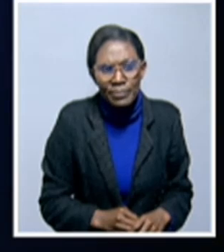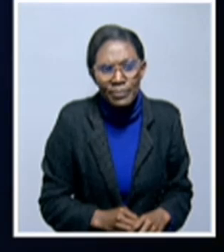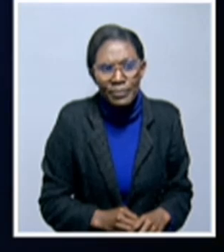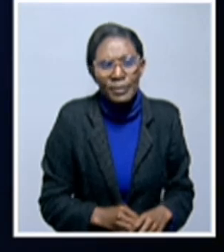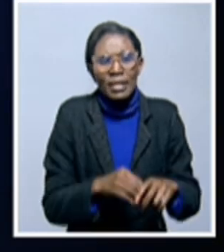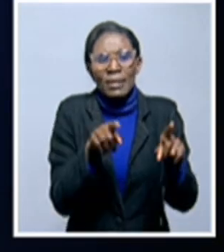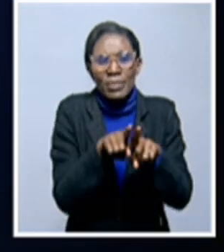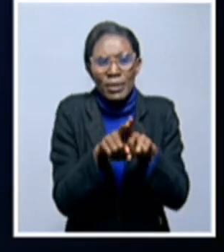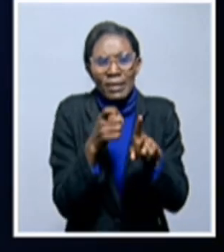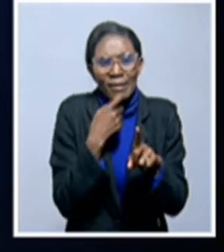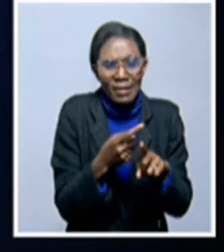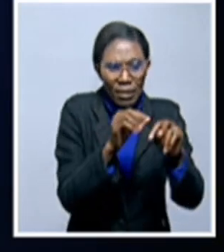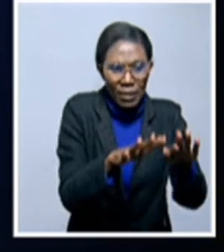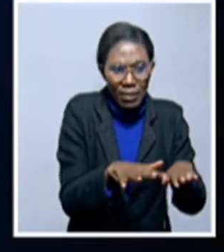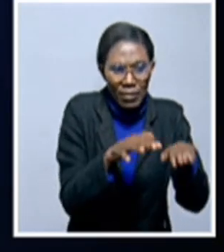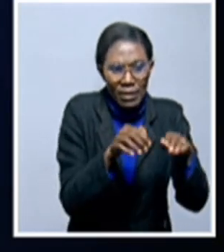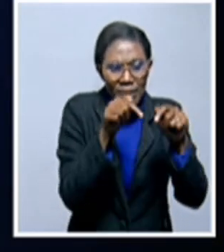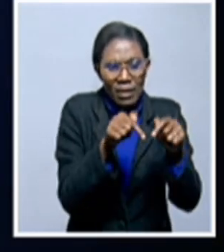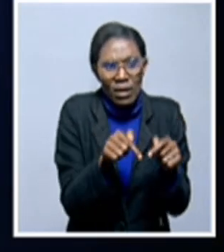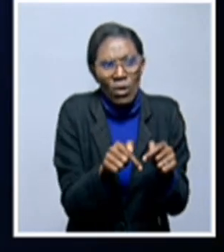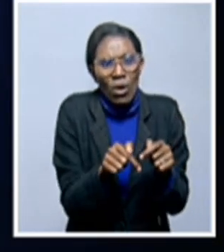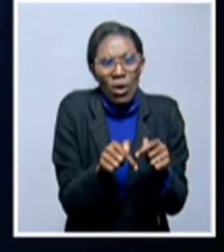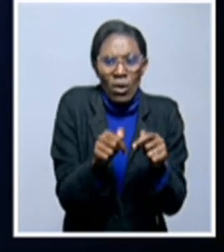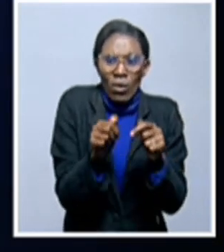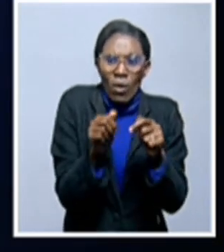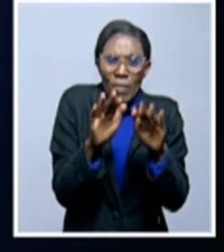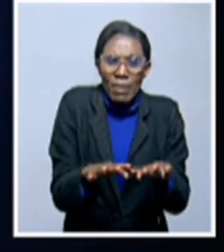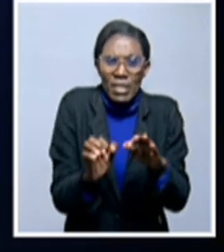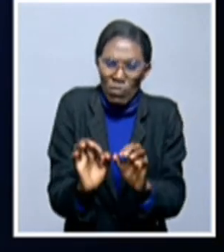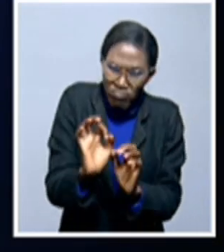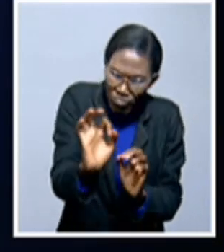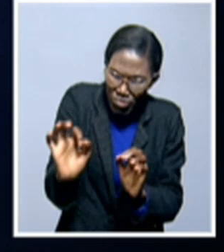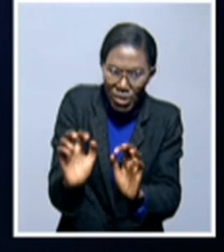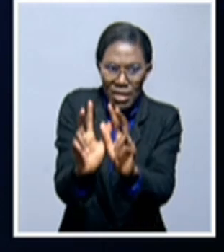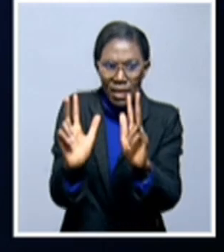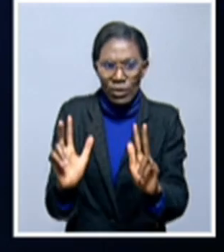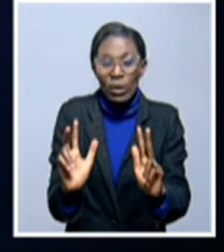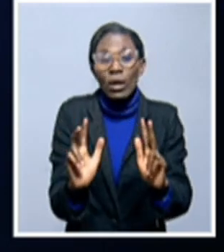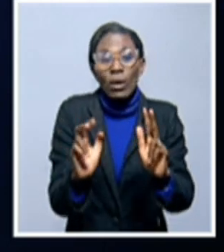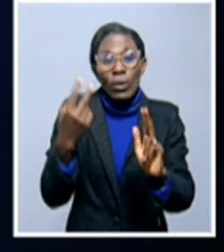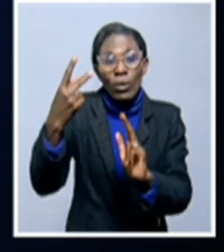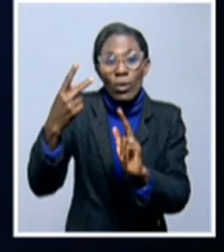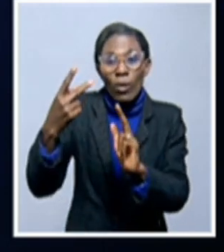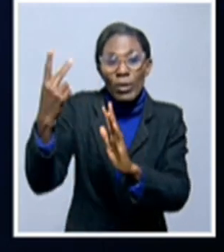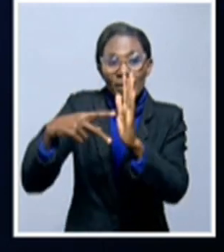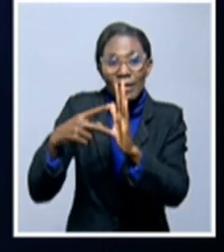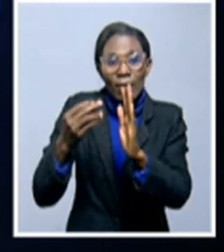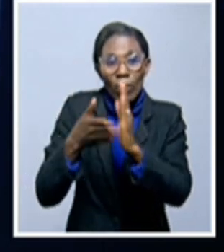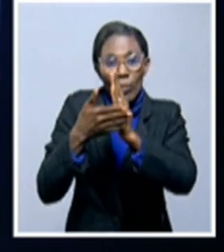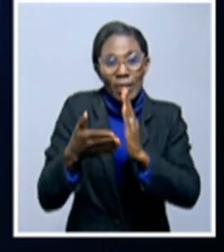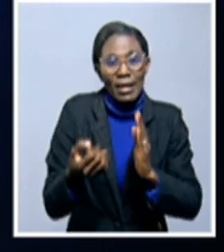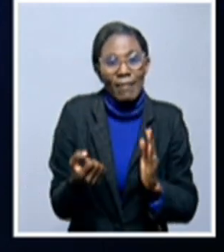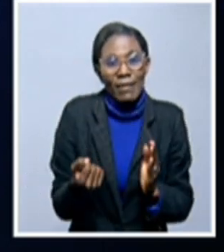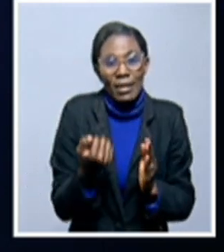said, that Parliament is actually for the people, by the people, and we have an open door policy when it comes to the sessions at Parliament. Remember